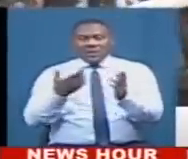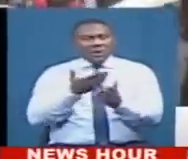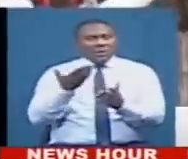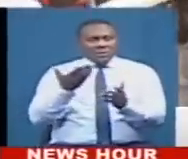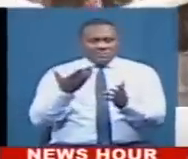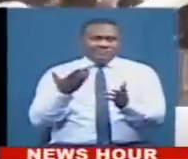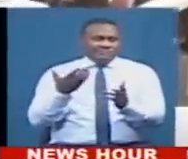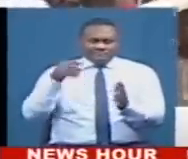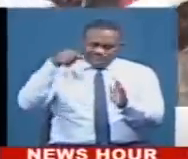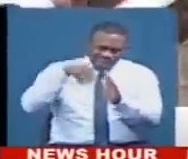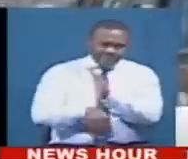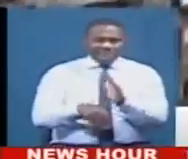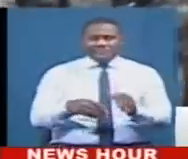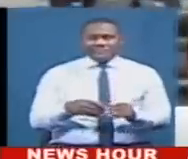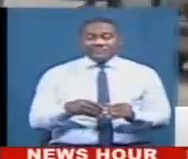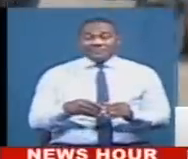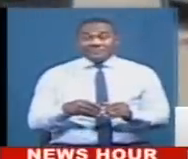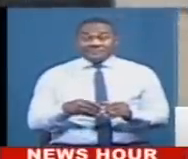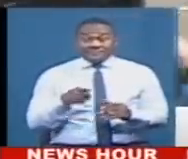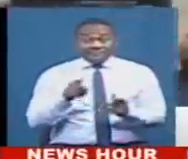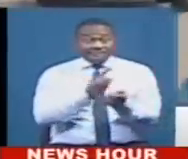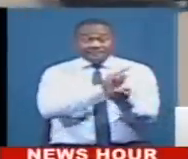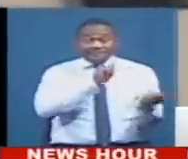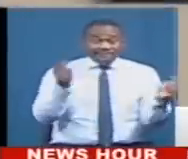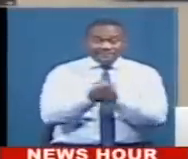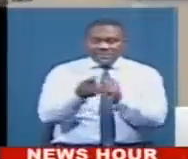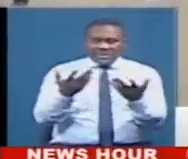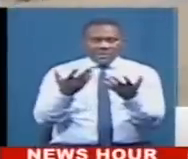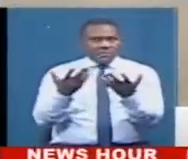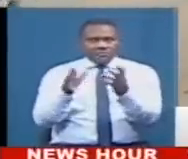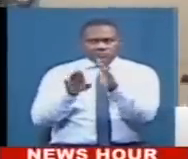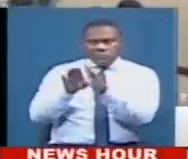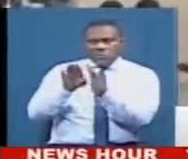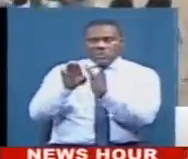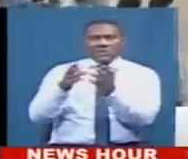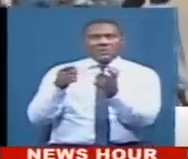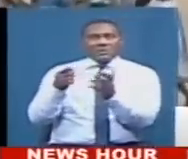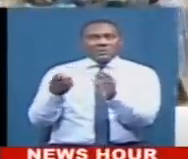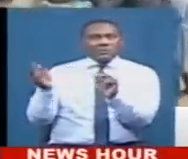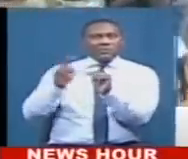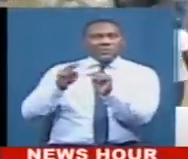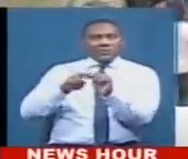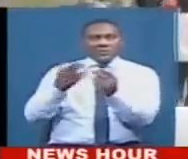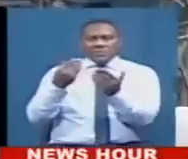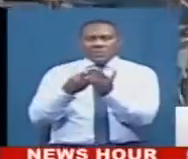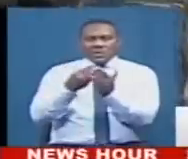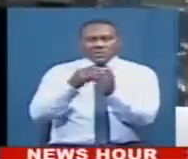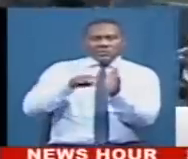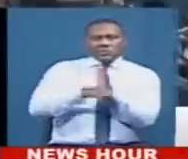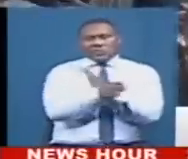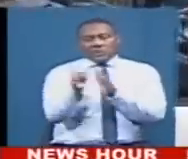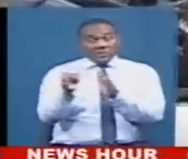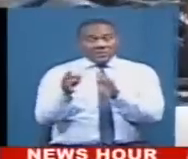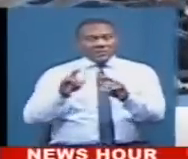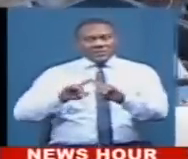high risk of debt distress, and this has translated into a sharp increase in debt service, diverting